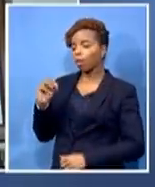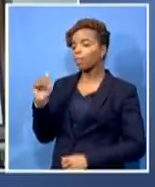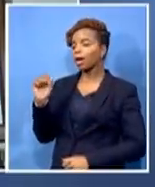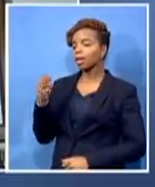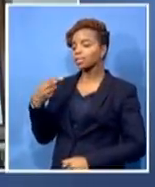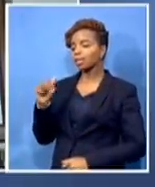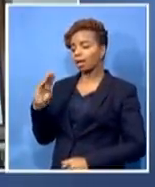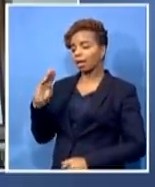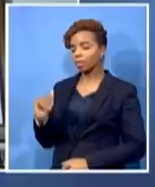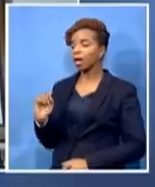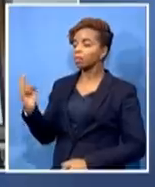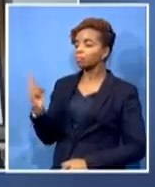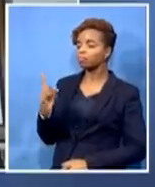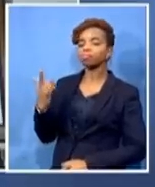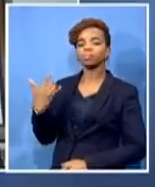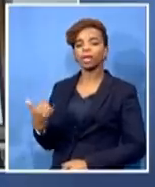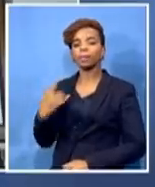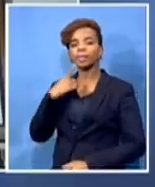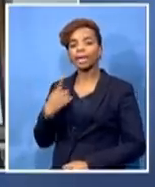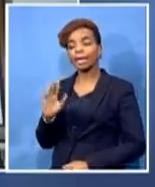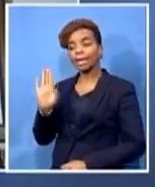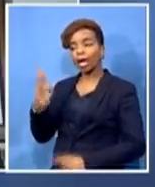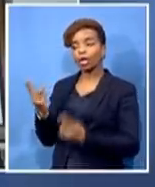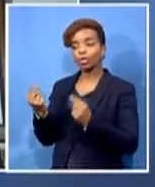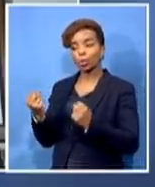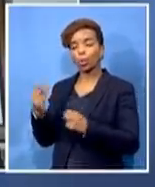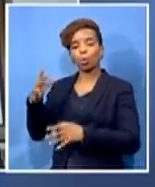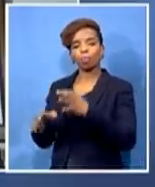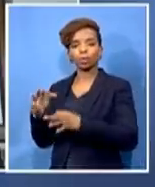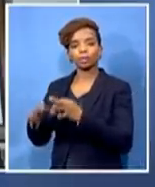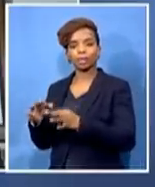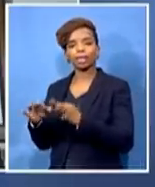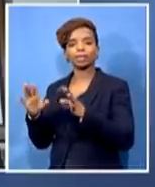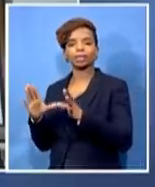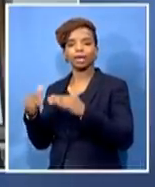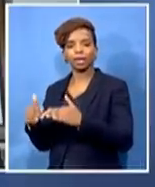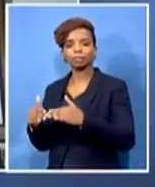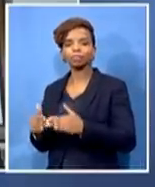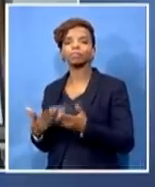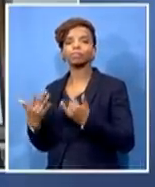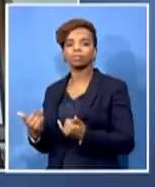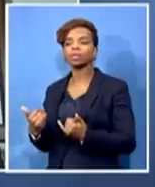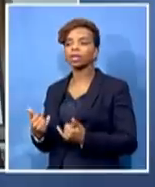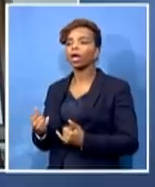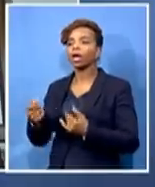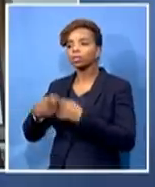us, Action SA. Do South Africans eventually have an inclusive party?